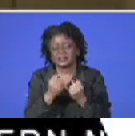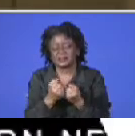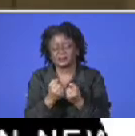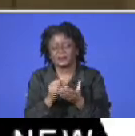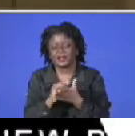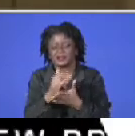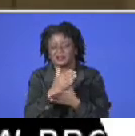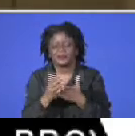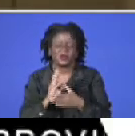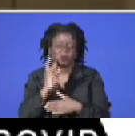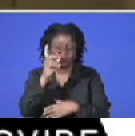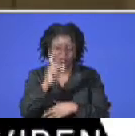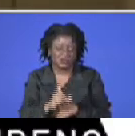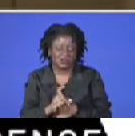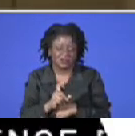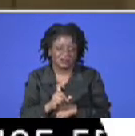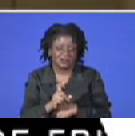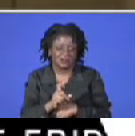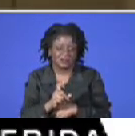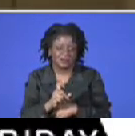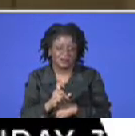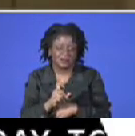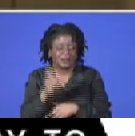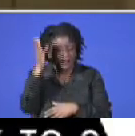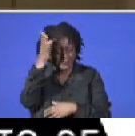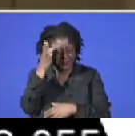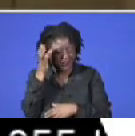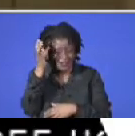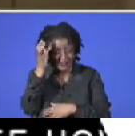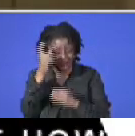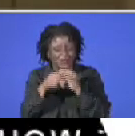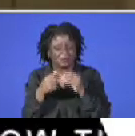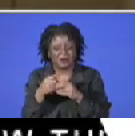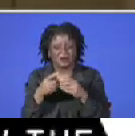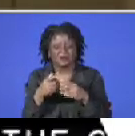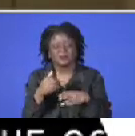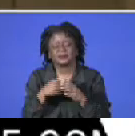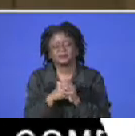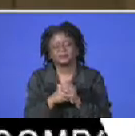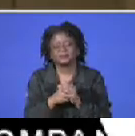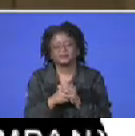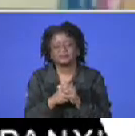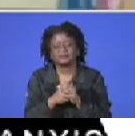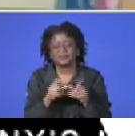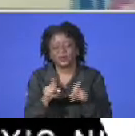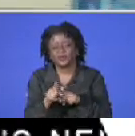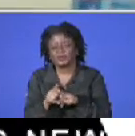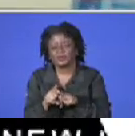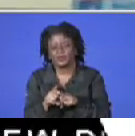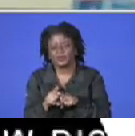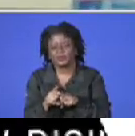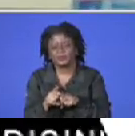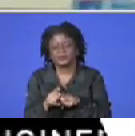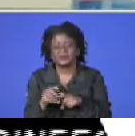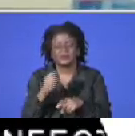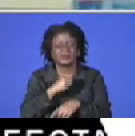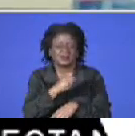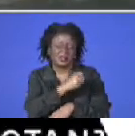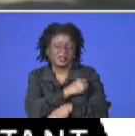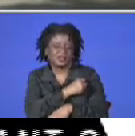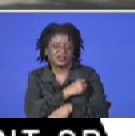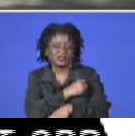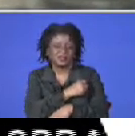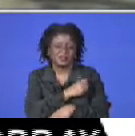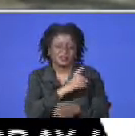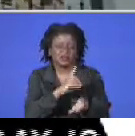that we should be concerned about in an effort to try and combat such a pandemic such as this. Also a co-chair on the task force, Senator the Honorable